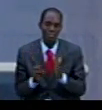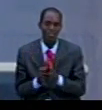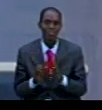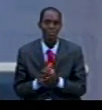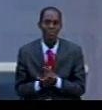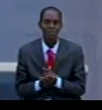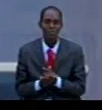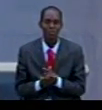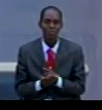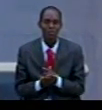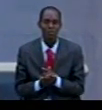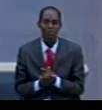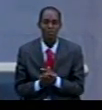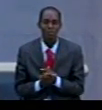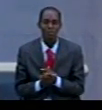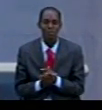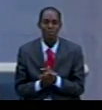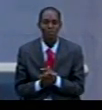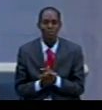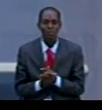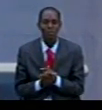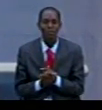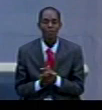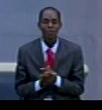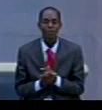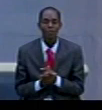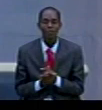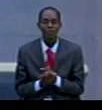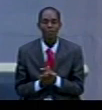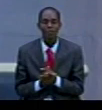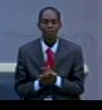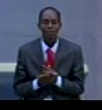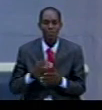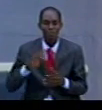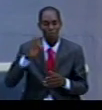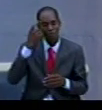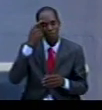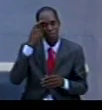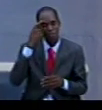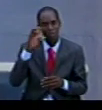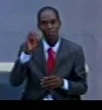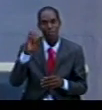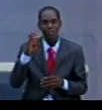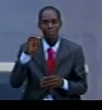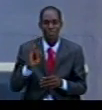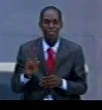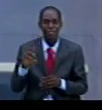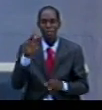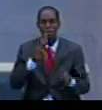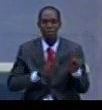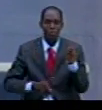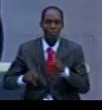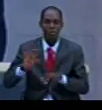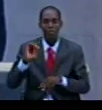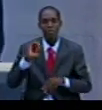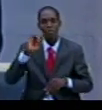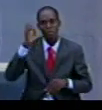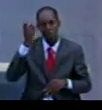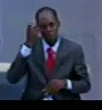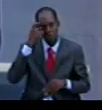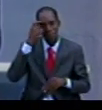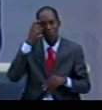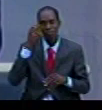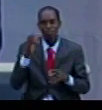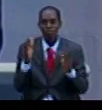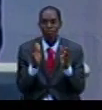His Excellency Engineer Sheyi Makinde, the people's governor. Put your hands